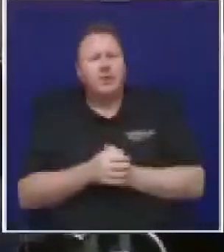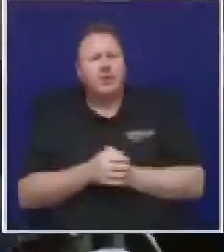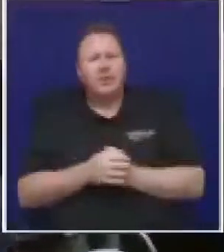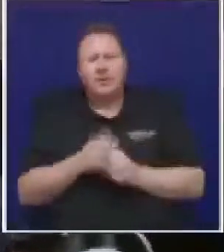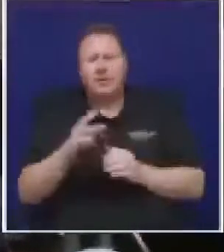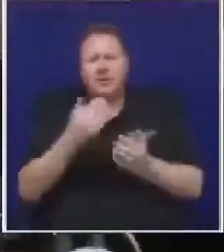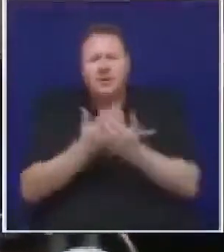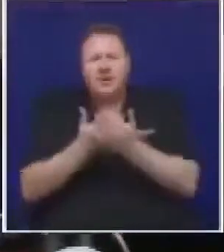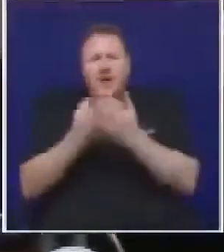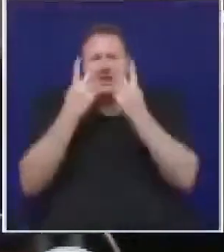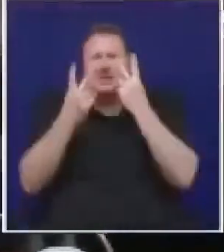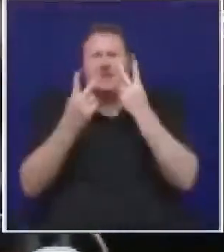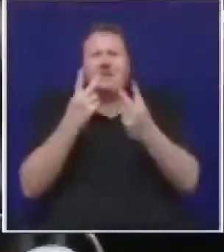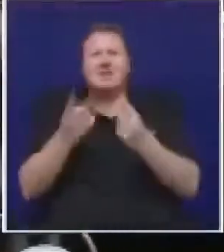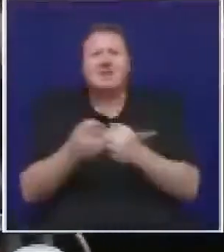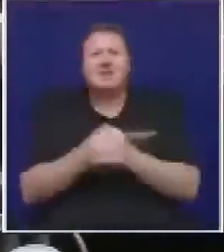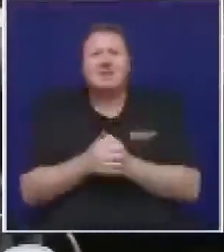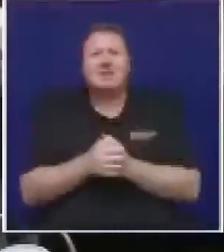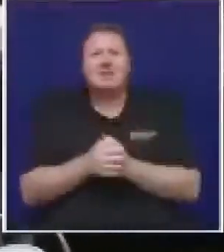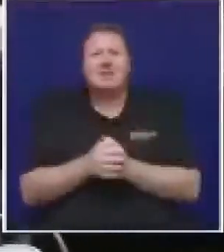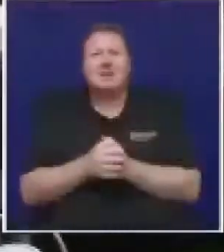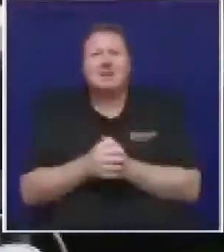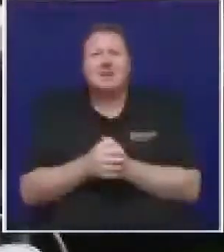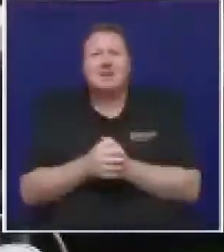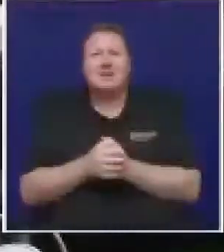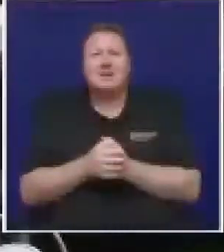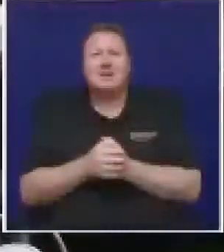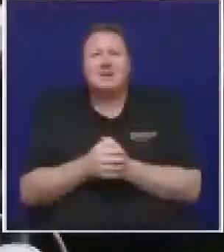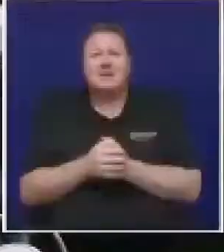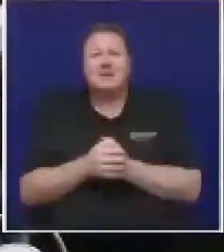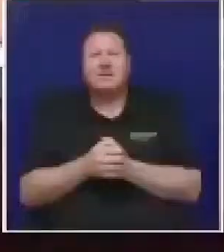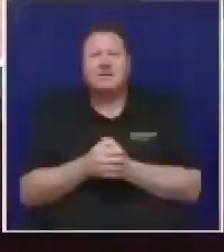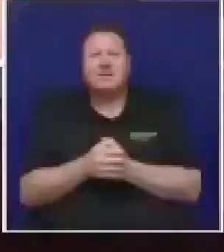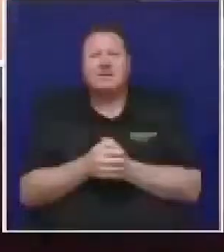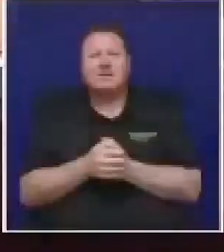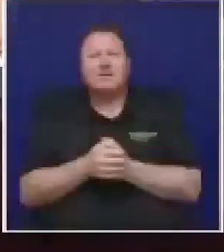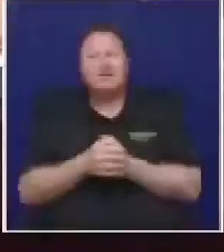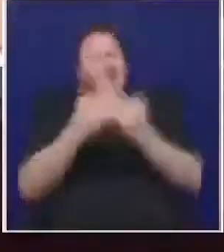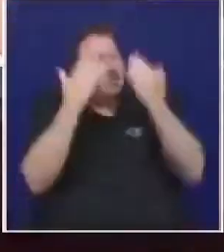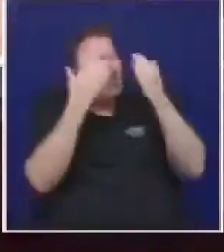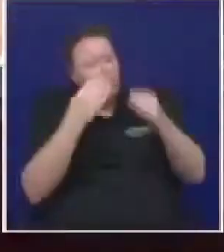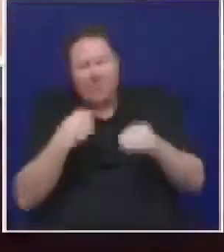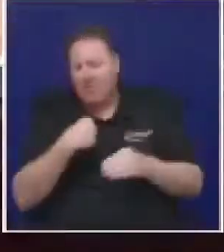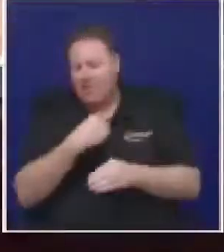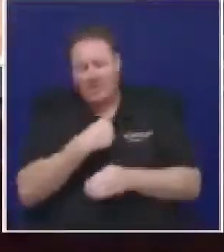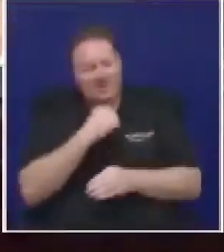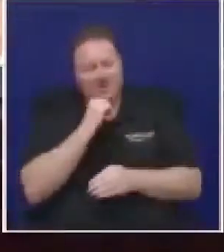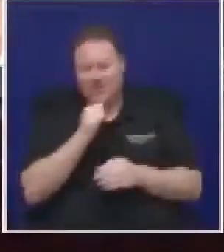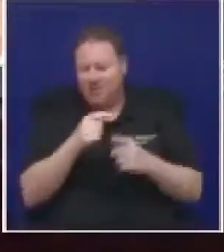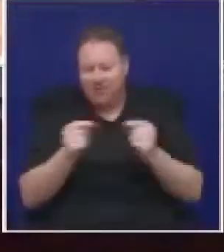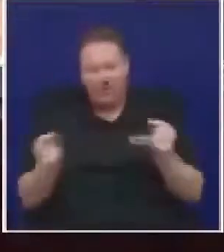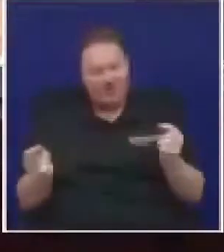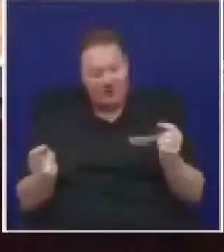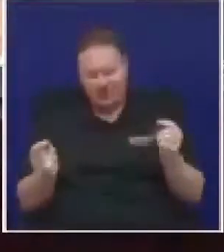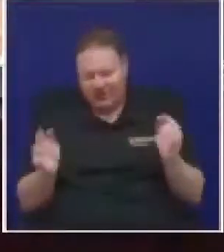is seeing. Thank you. Honorable members, I'm not done.